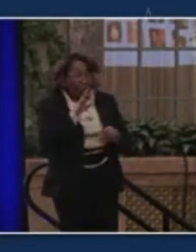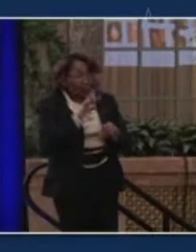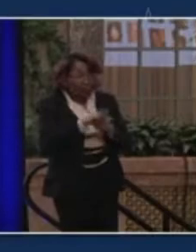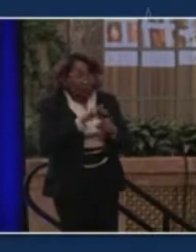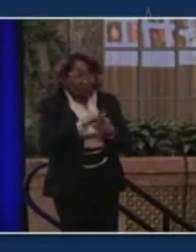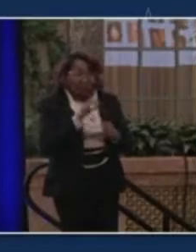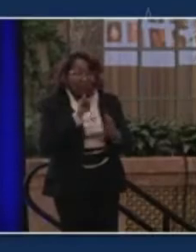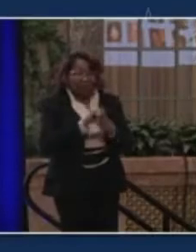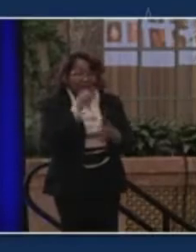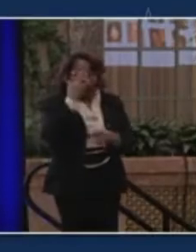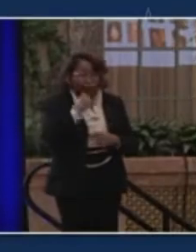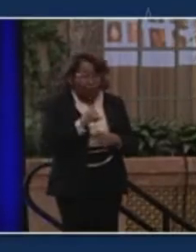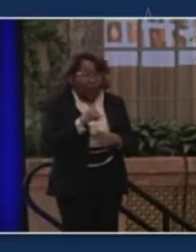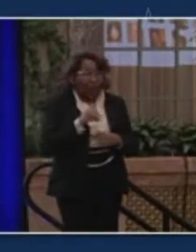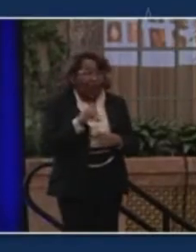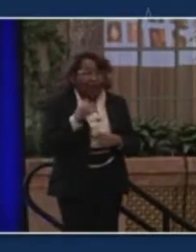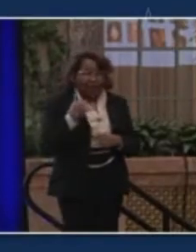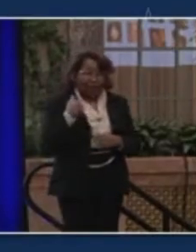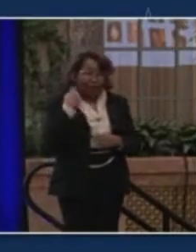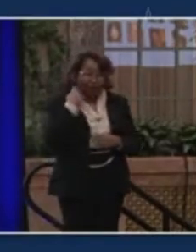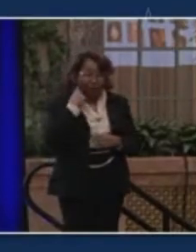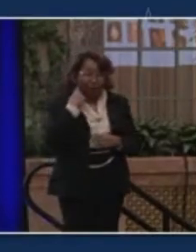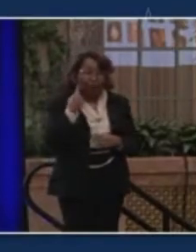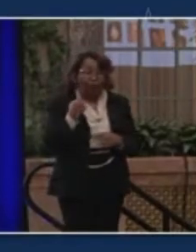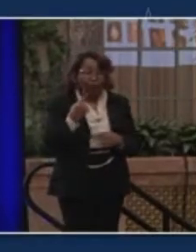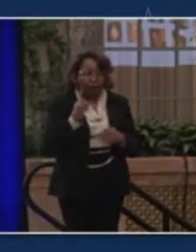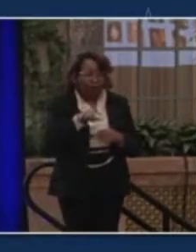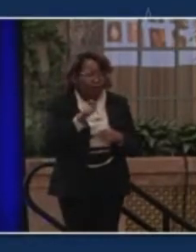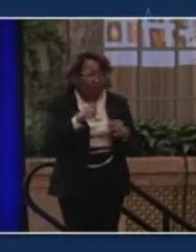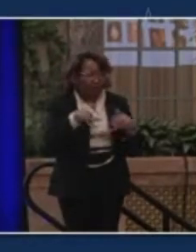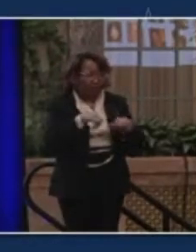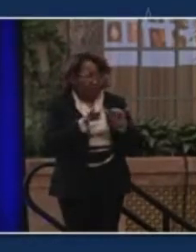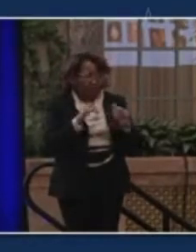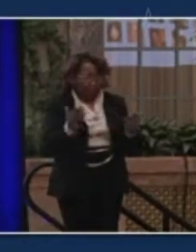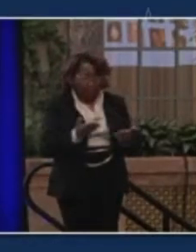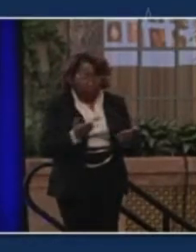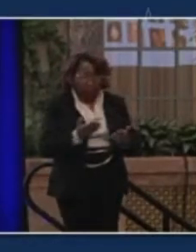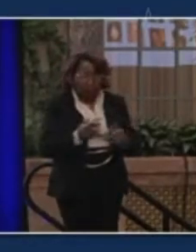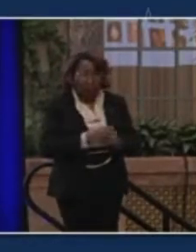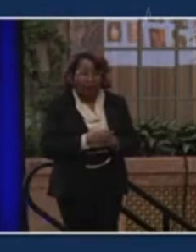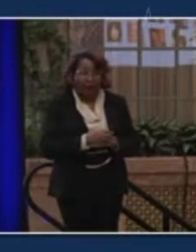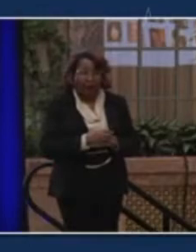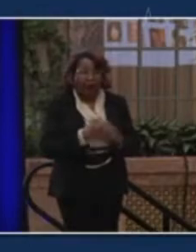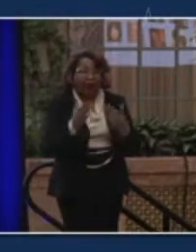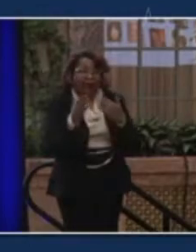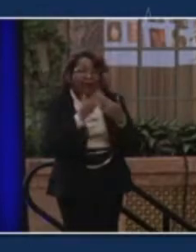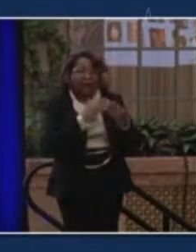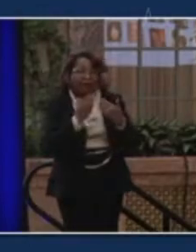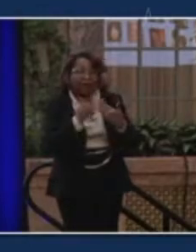that's why he really wanted to stay where he was. Even today,